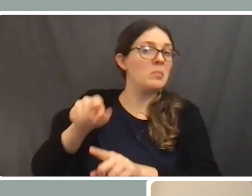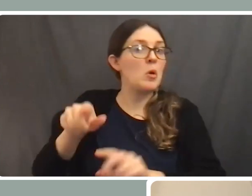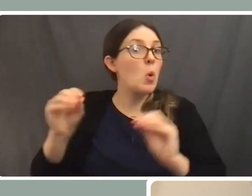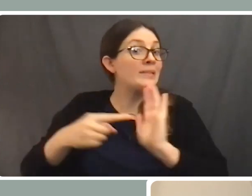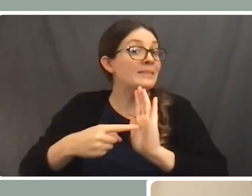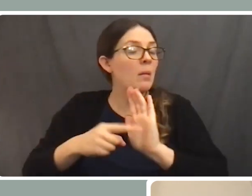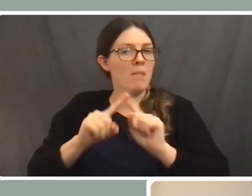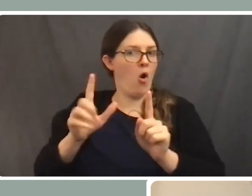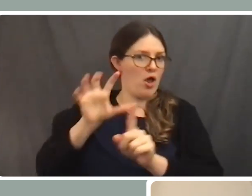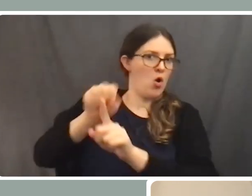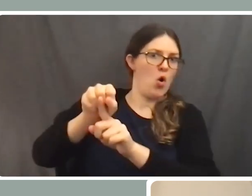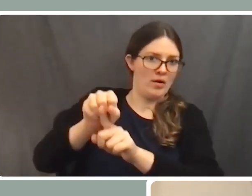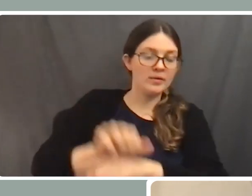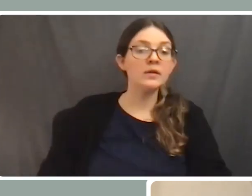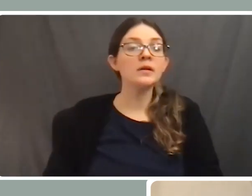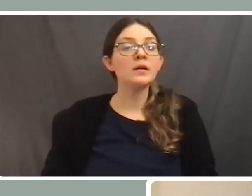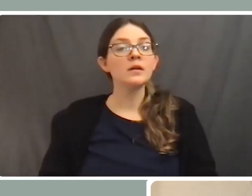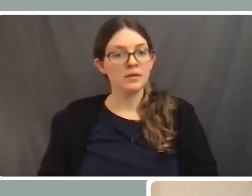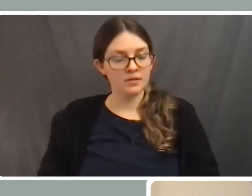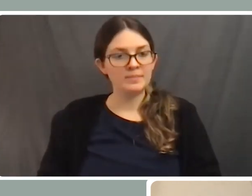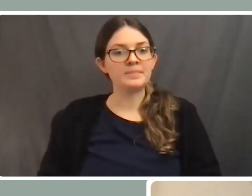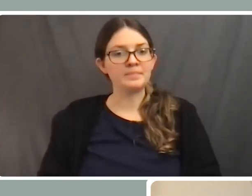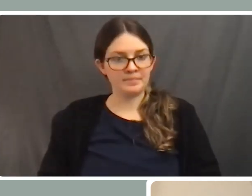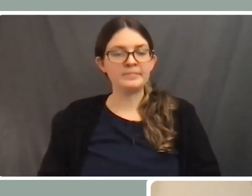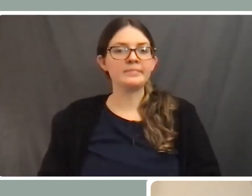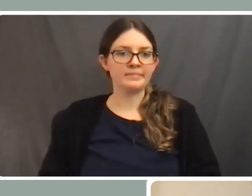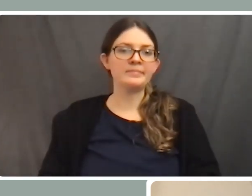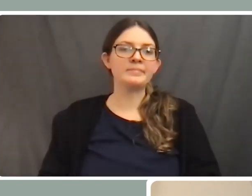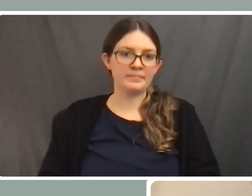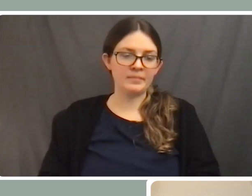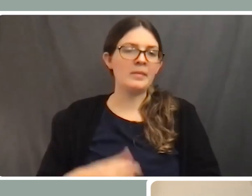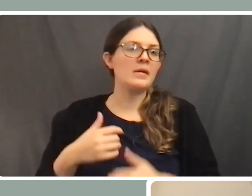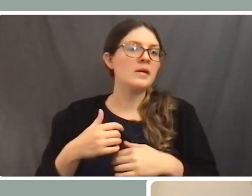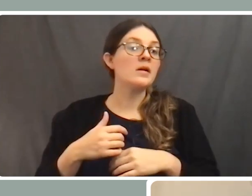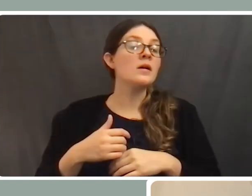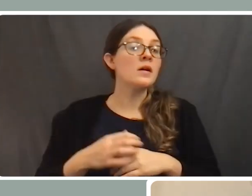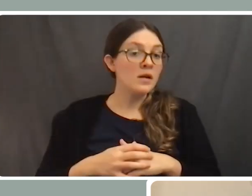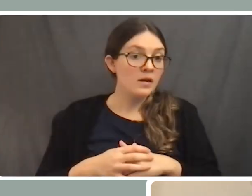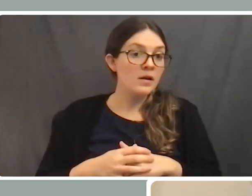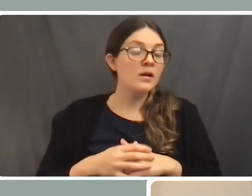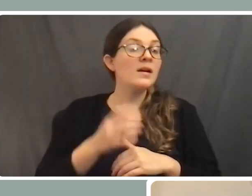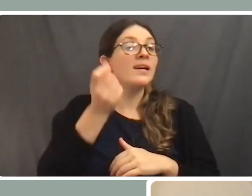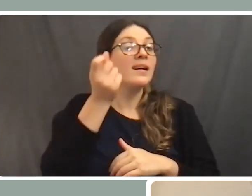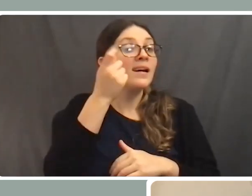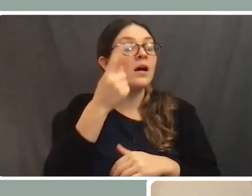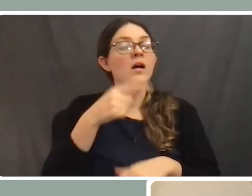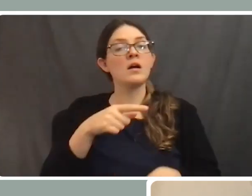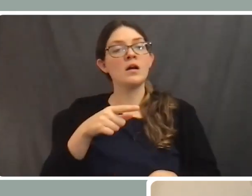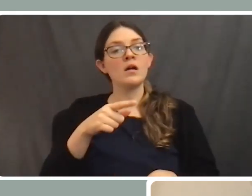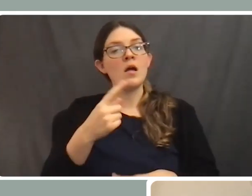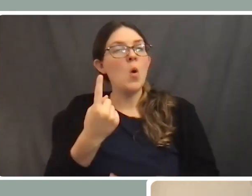this rare side effect is asymptomatic, but is picked up on these echocardiograms. It's in even a smaller percentage, more